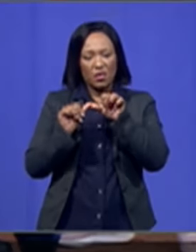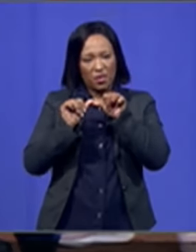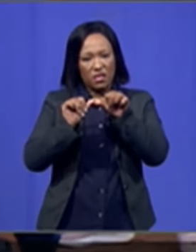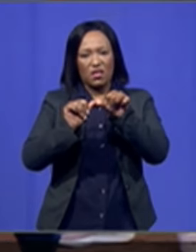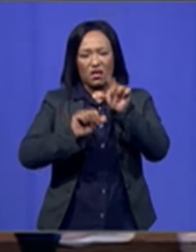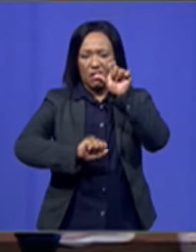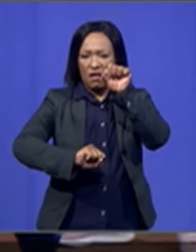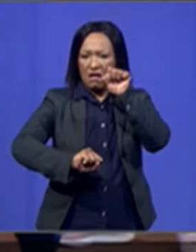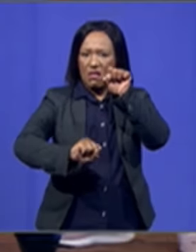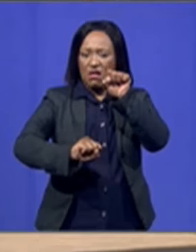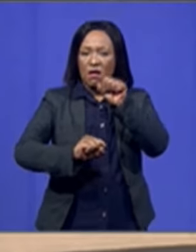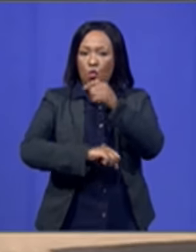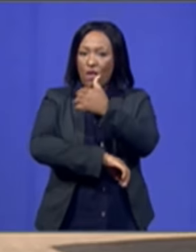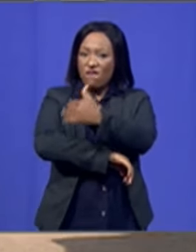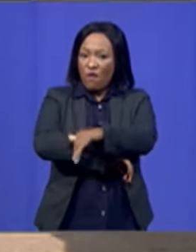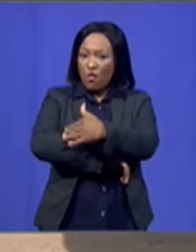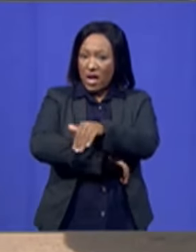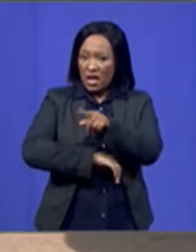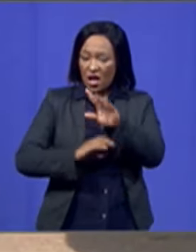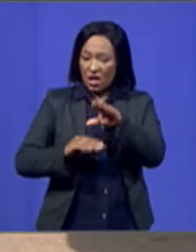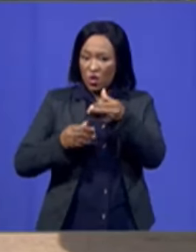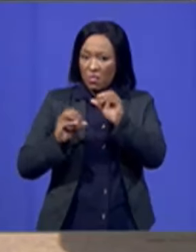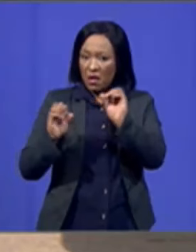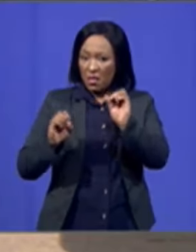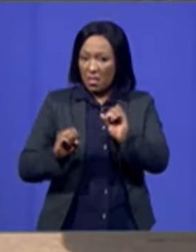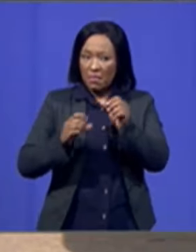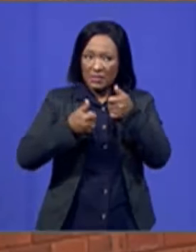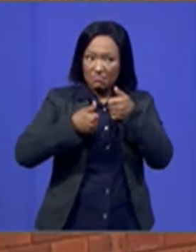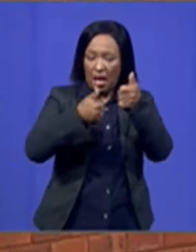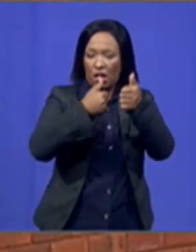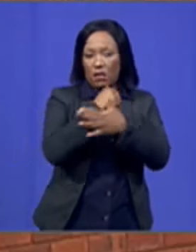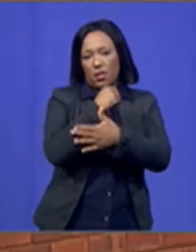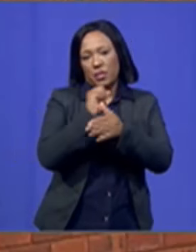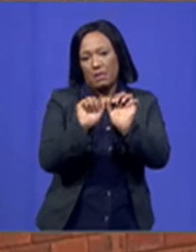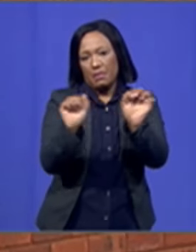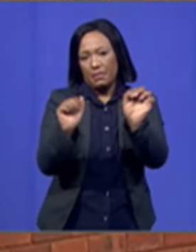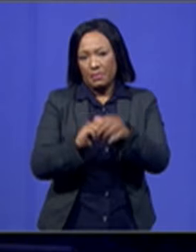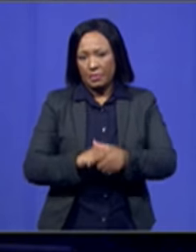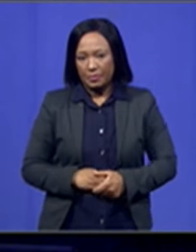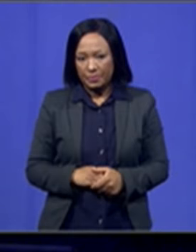ho fihla melata e senang ditokomane e kgutlela dinaheng tsa yona.